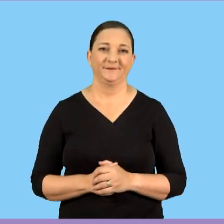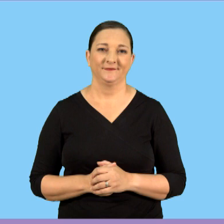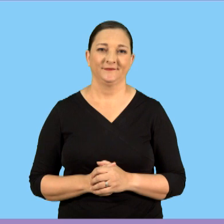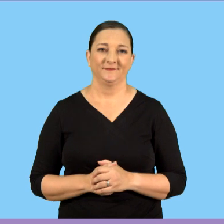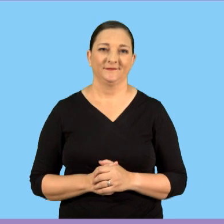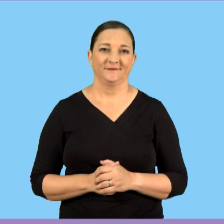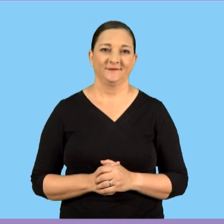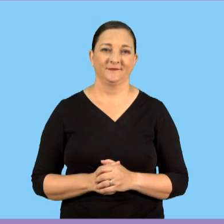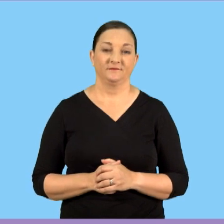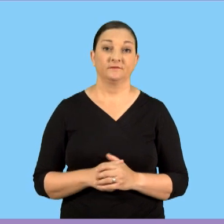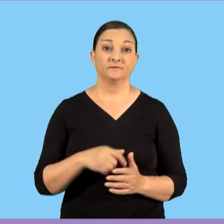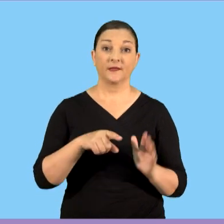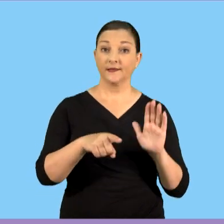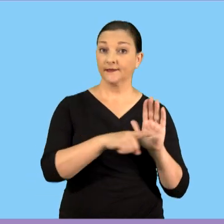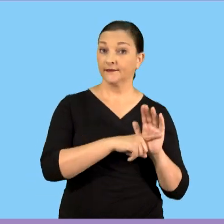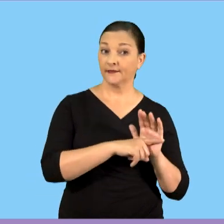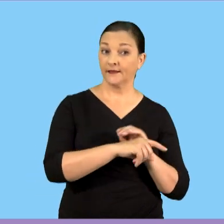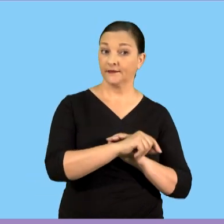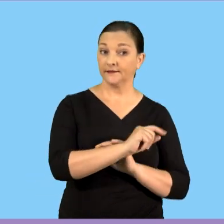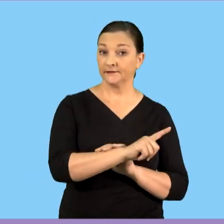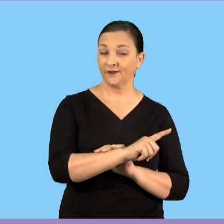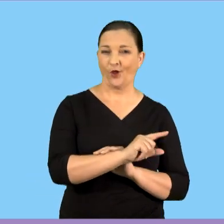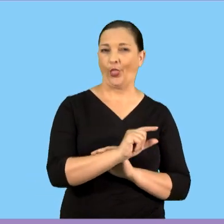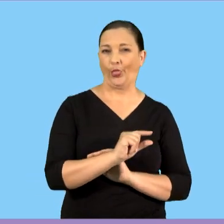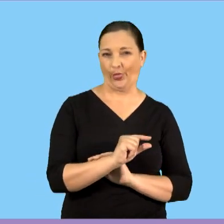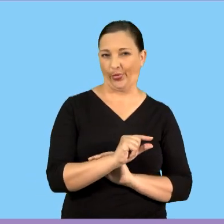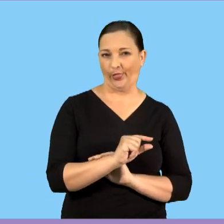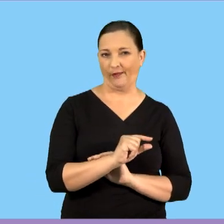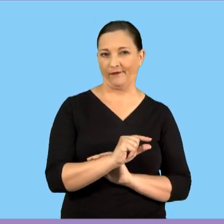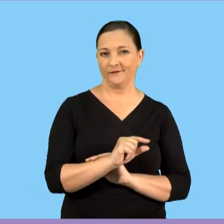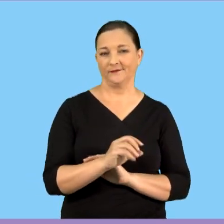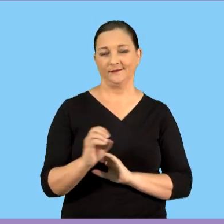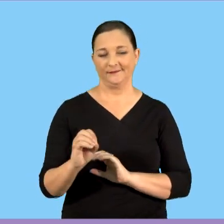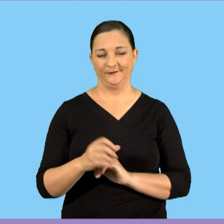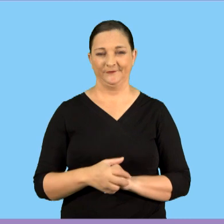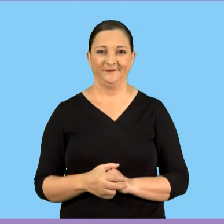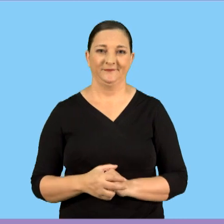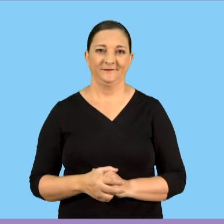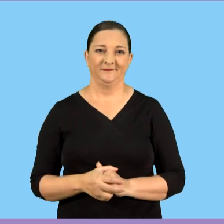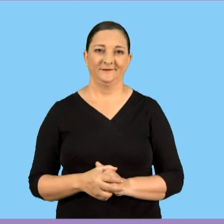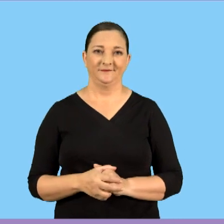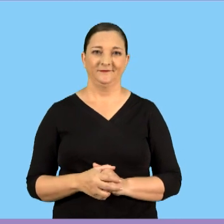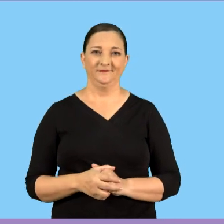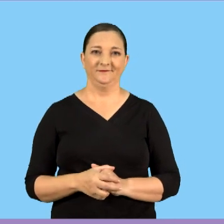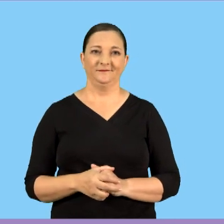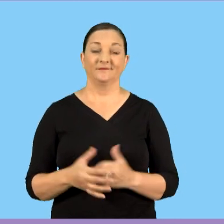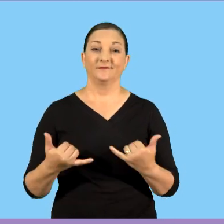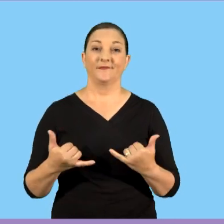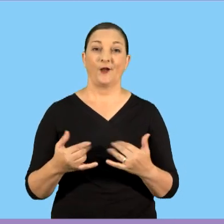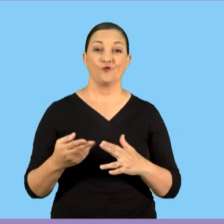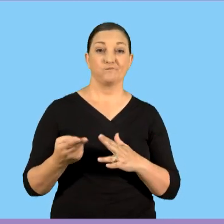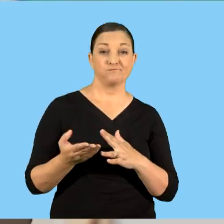the 0 is bigger. So we say that negative 7 is smaller